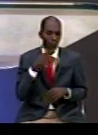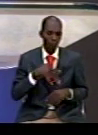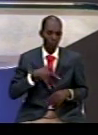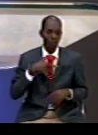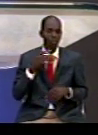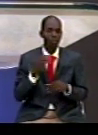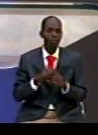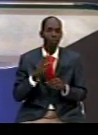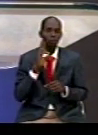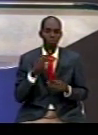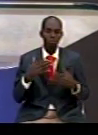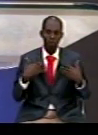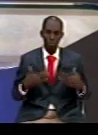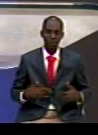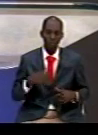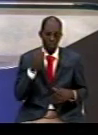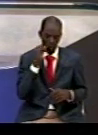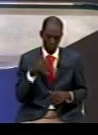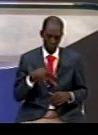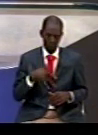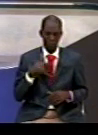body,